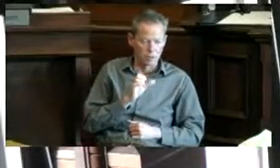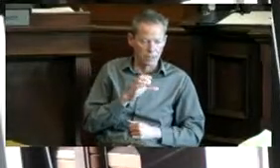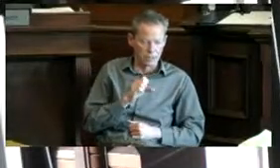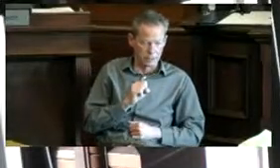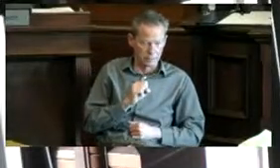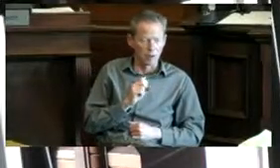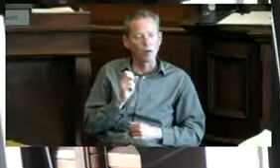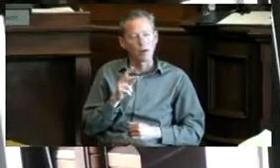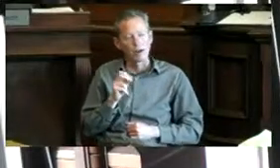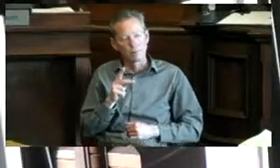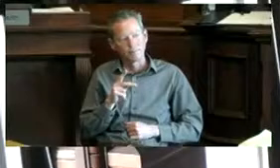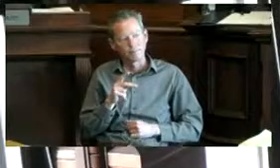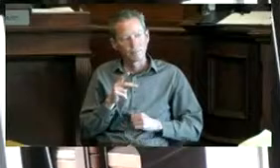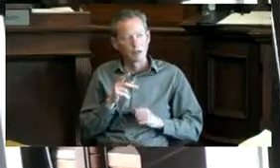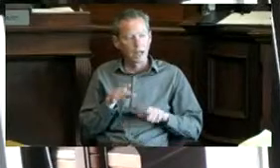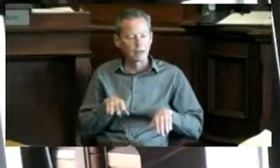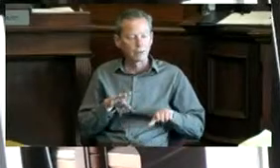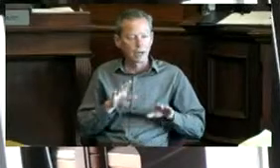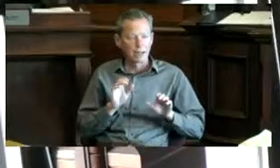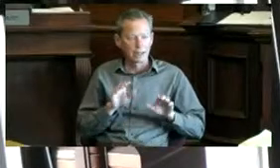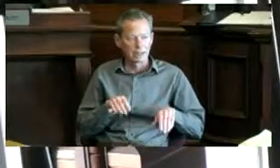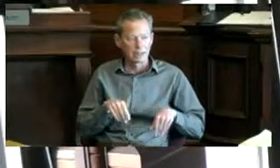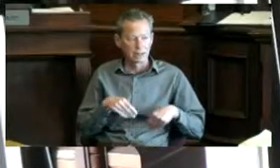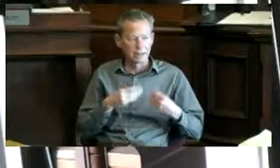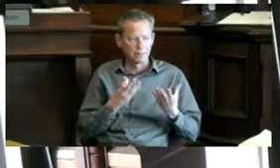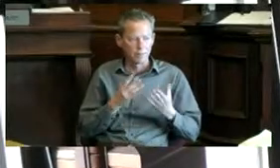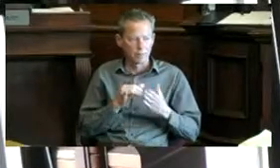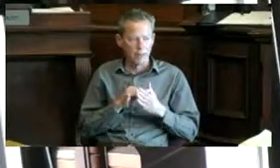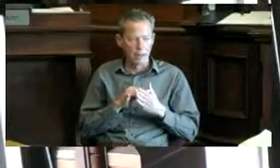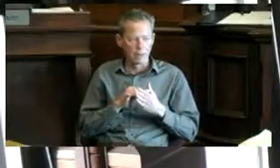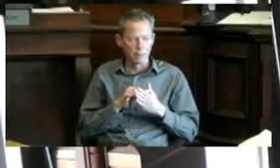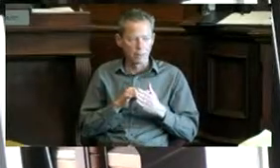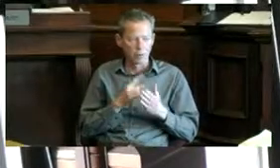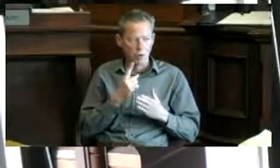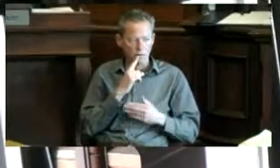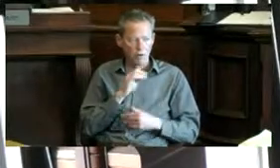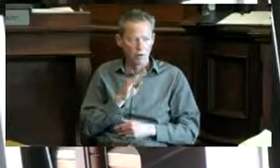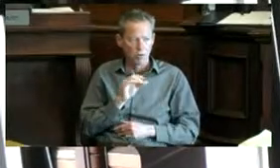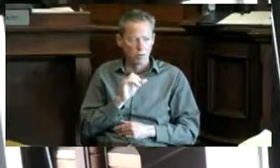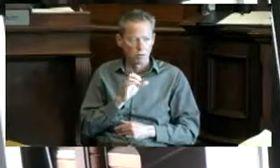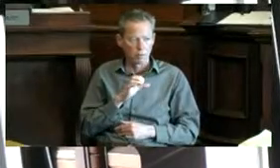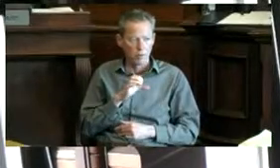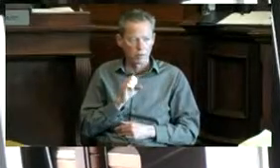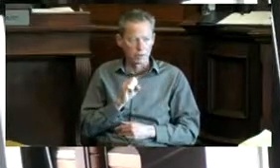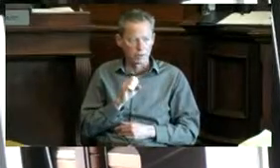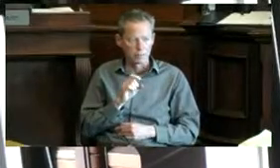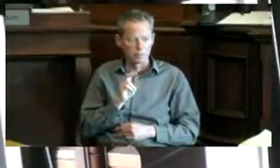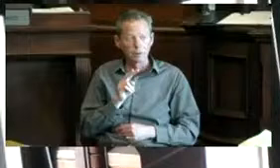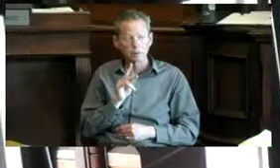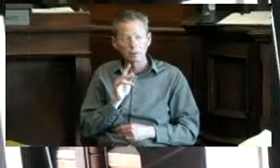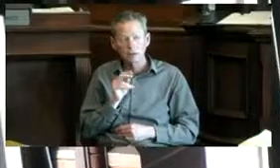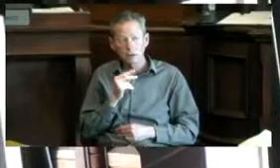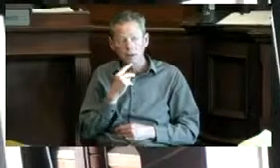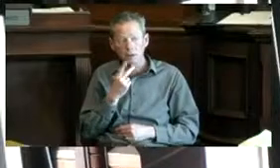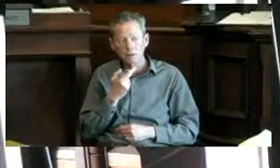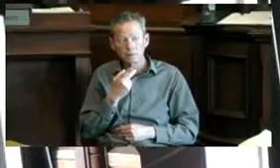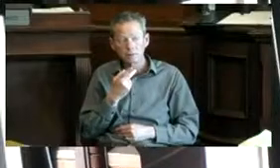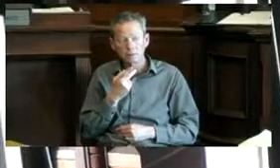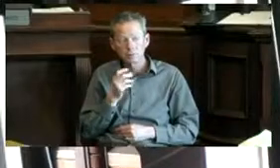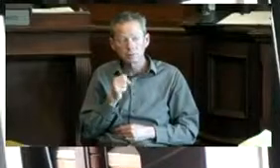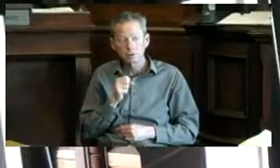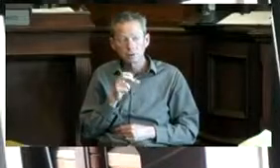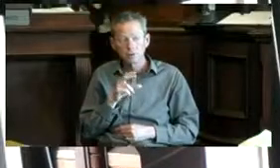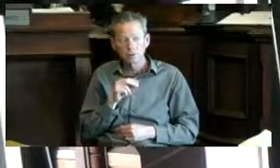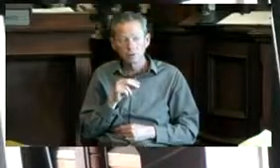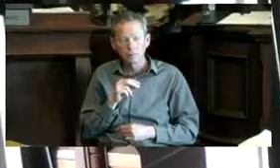Okay. We can get you for the one for BOCES, that is, I'm going to look to Karen St. Alban just to give me a yes or no on